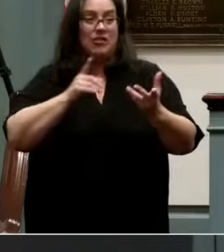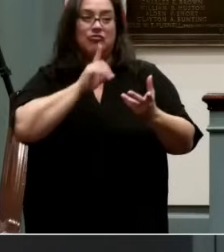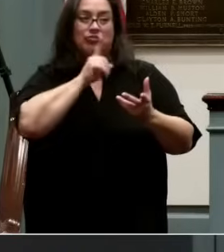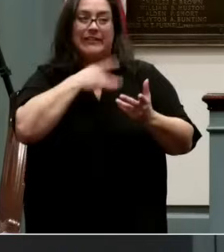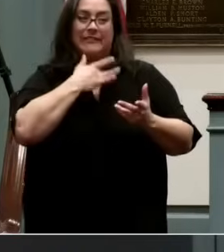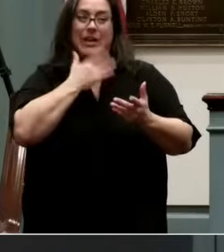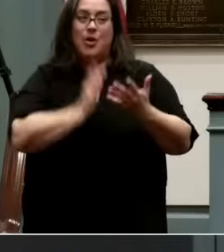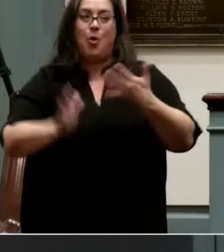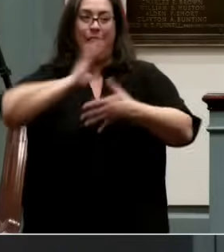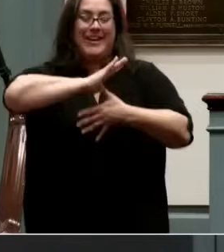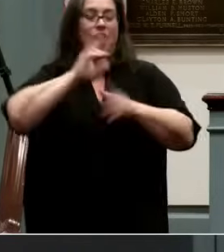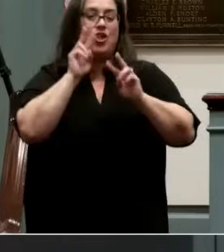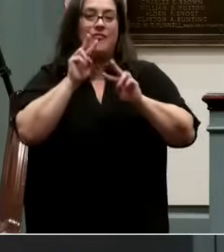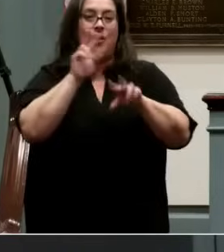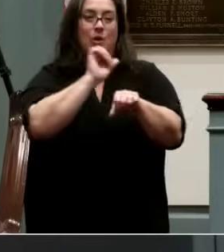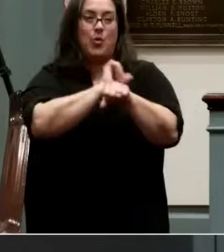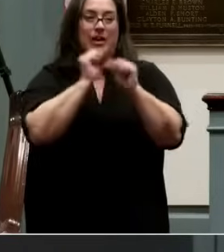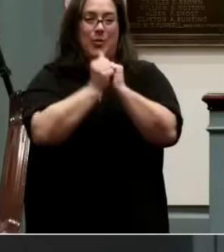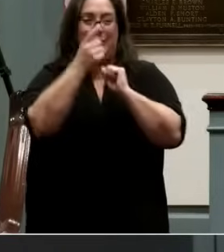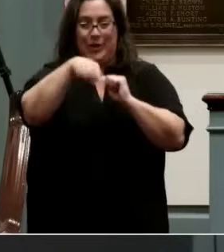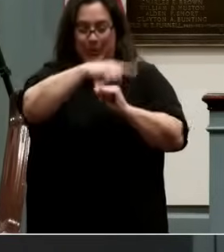all of you.